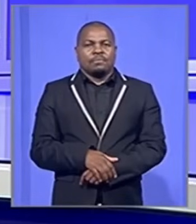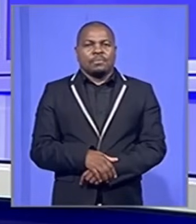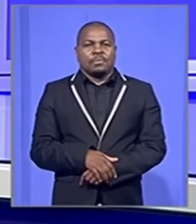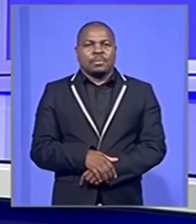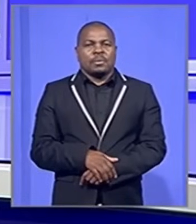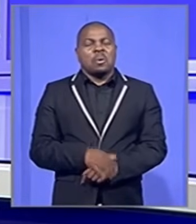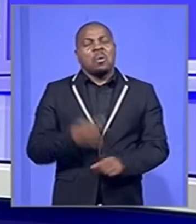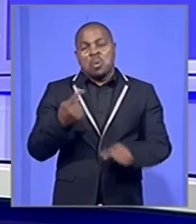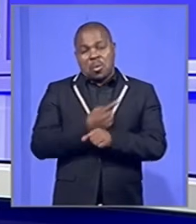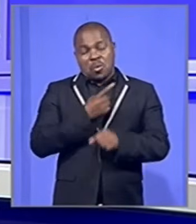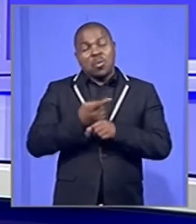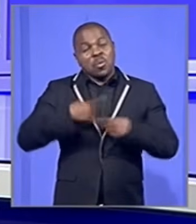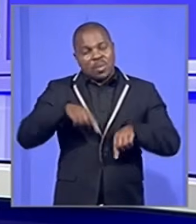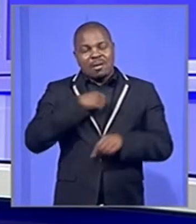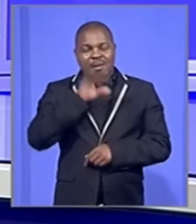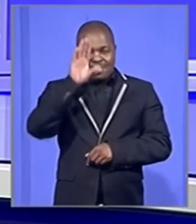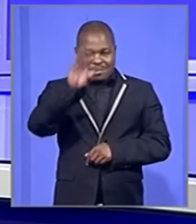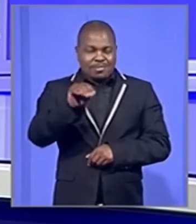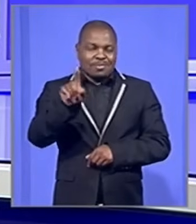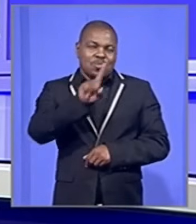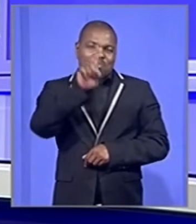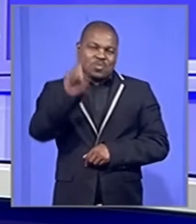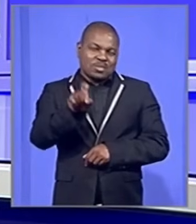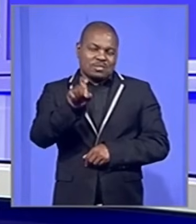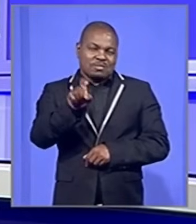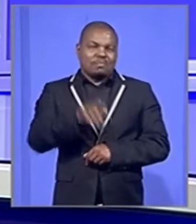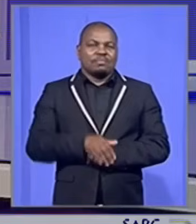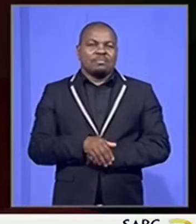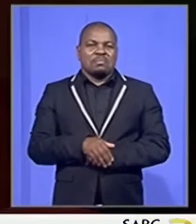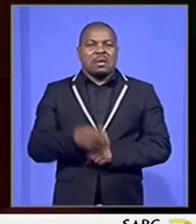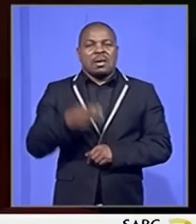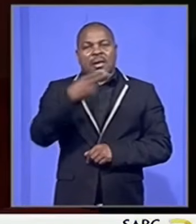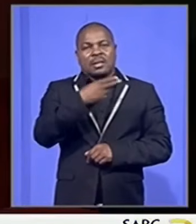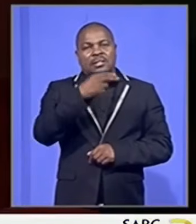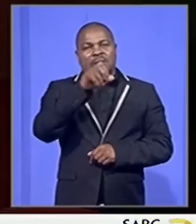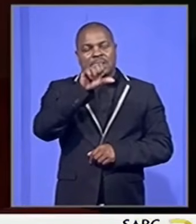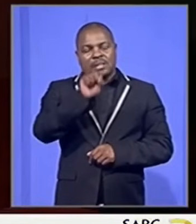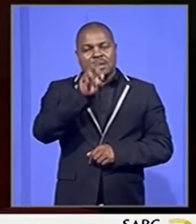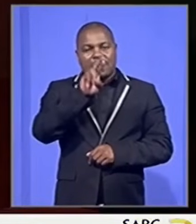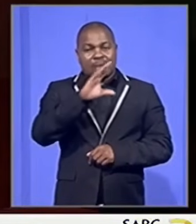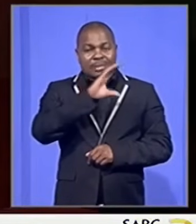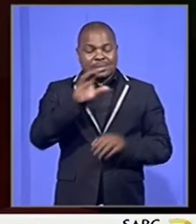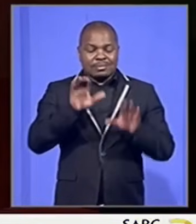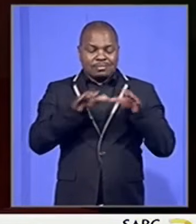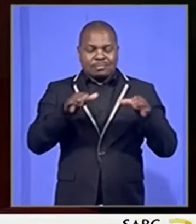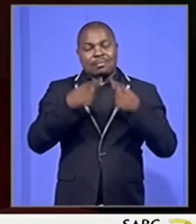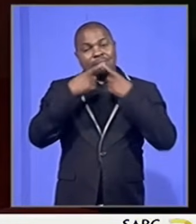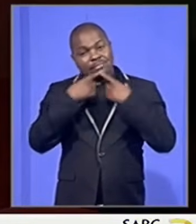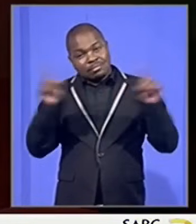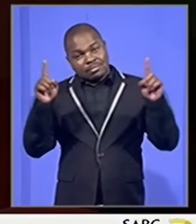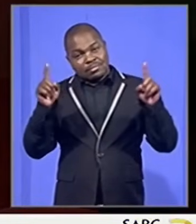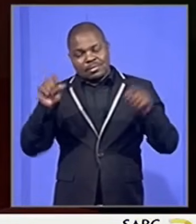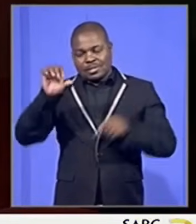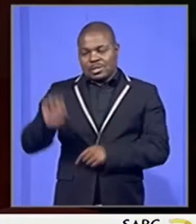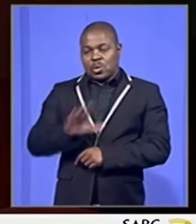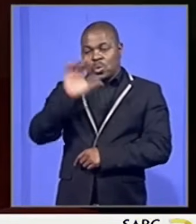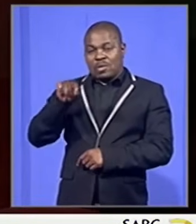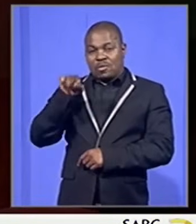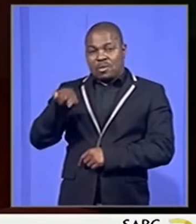Bjalo ka mehla re le kgopetše sa mafahleng a lena ka gore ba HSRC ba tsebišitše gore Afrika Borwa e na le batho